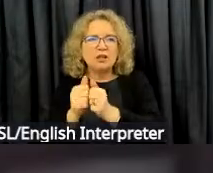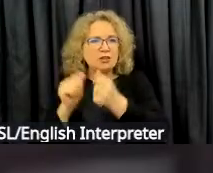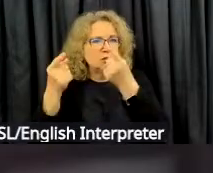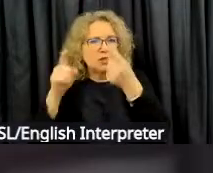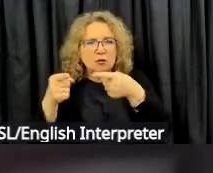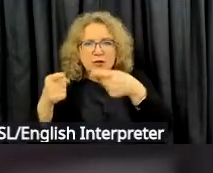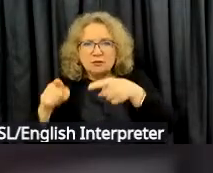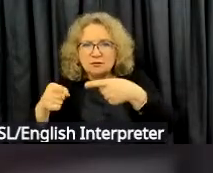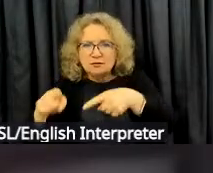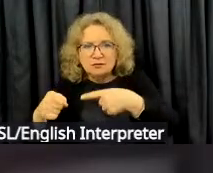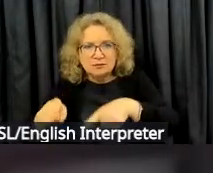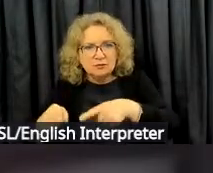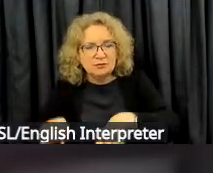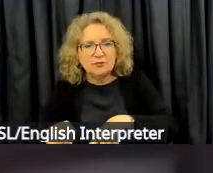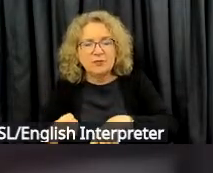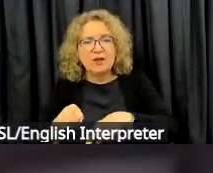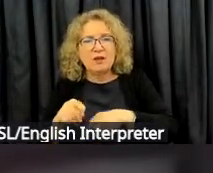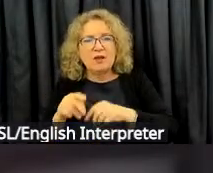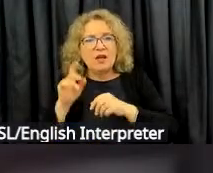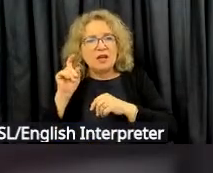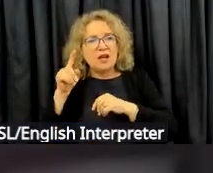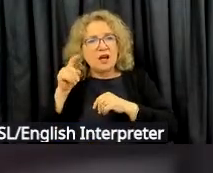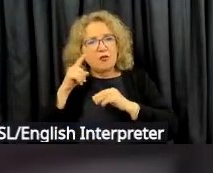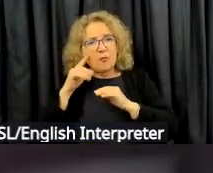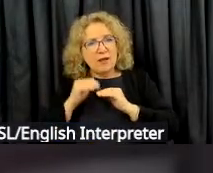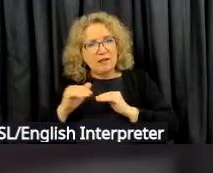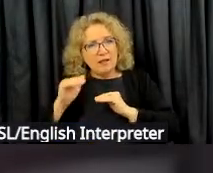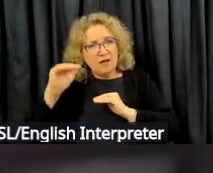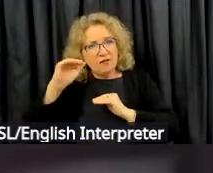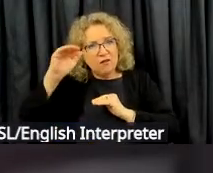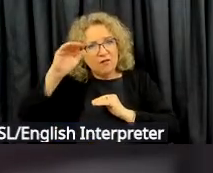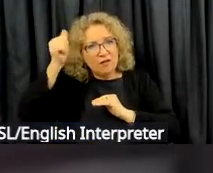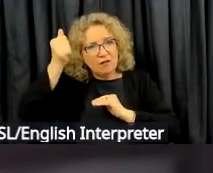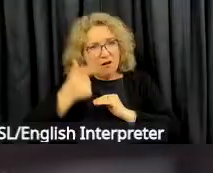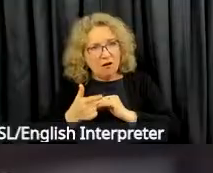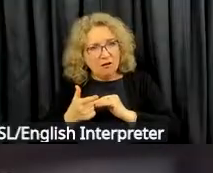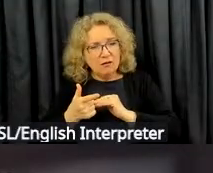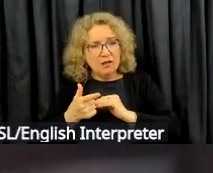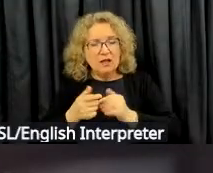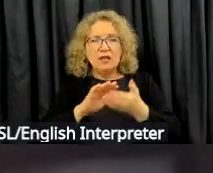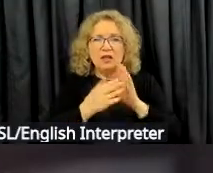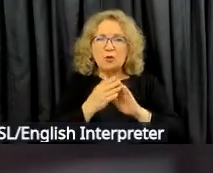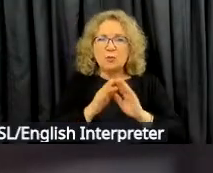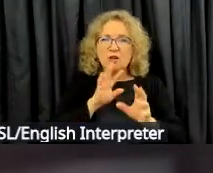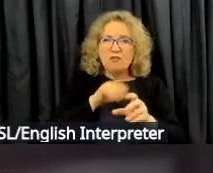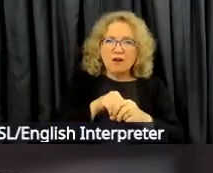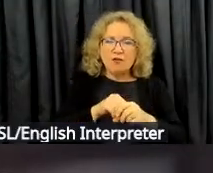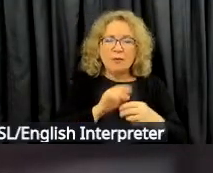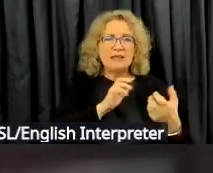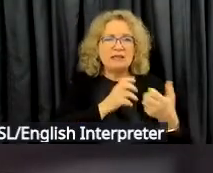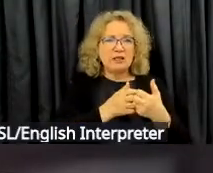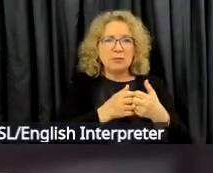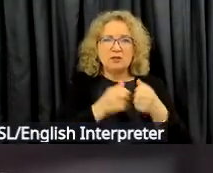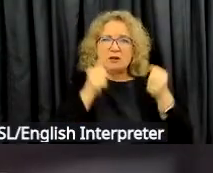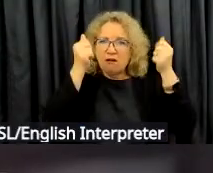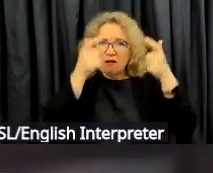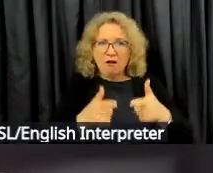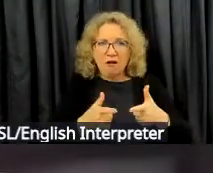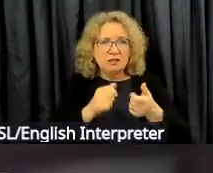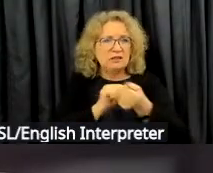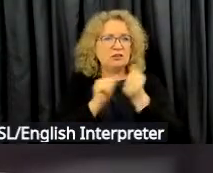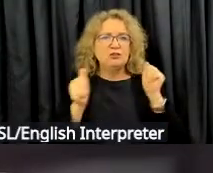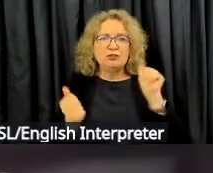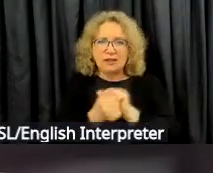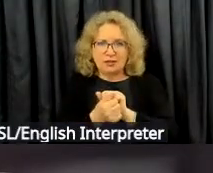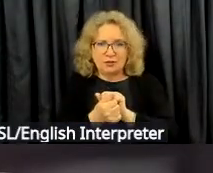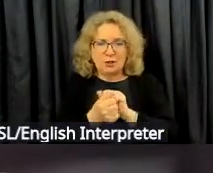every level of government and community involvement, engagement that you can think of, and you're